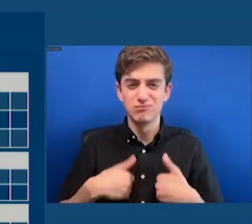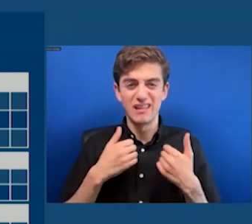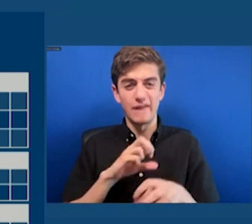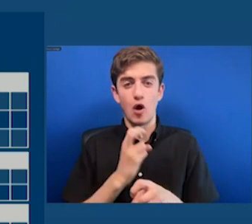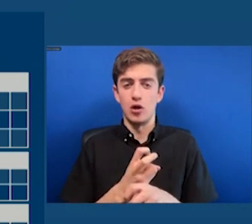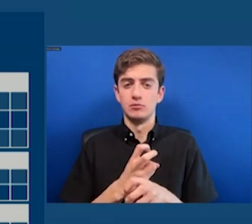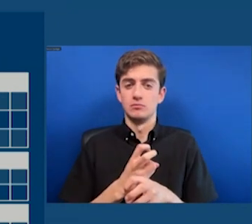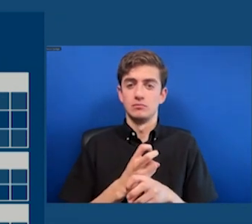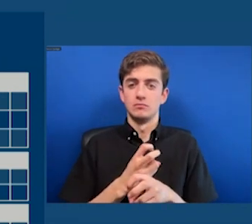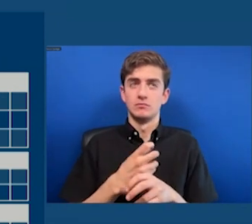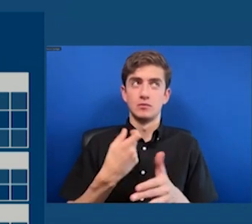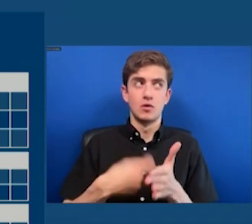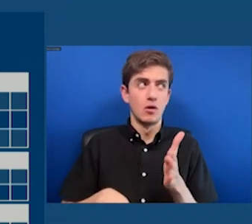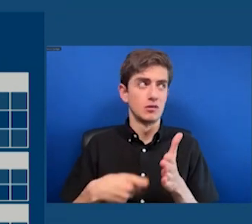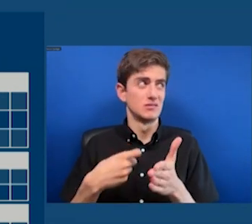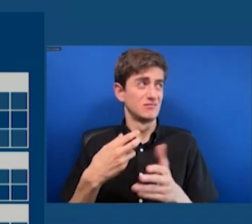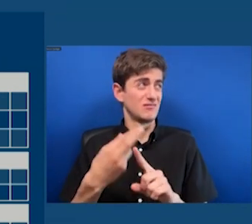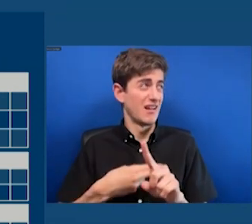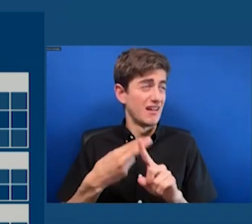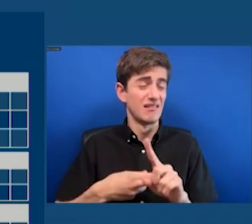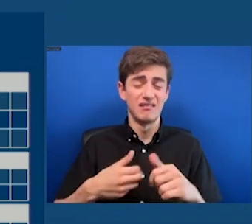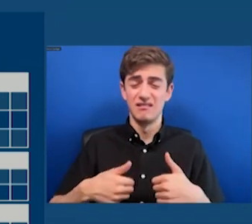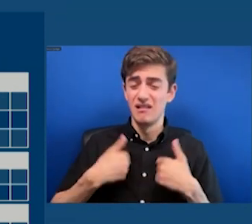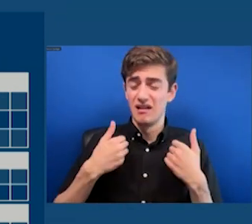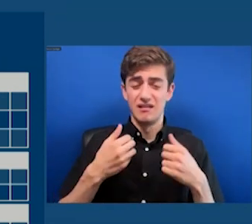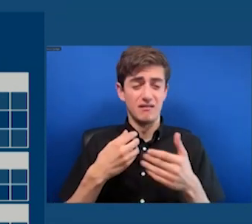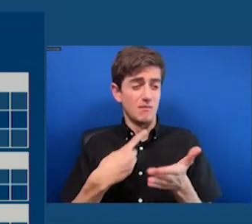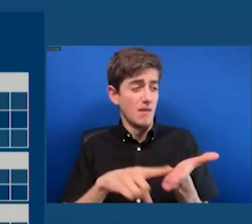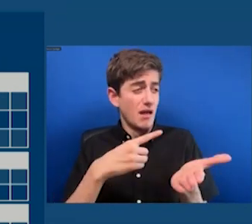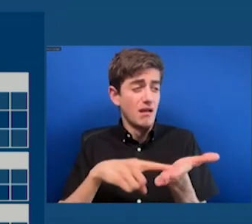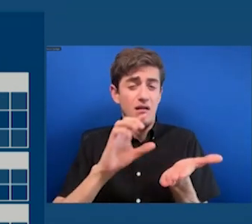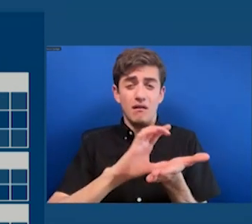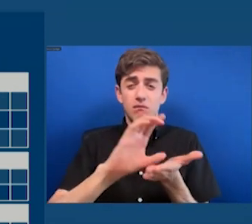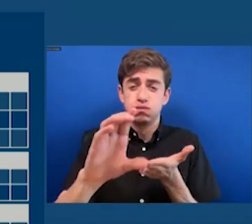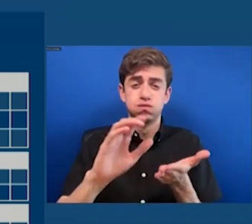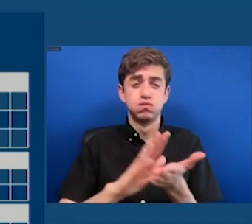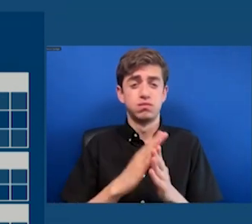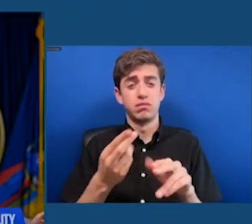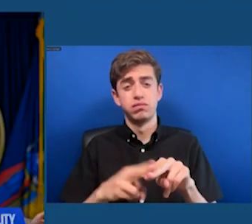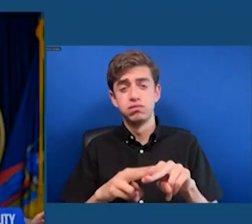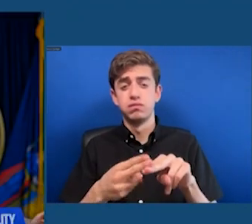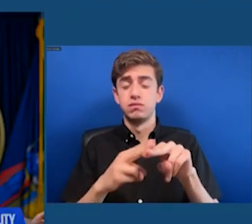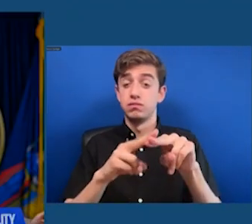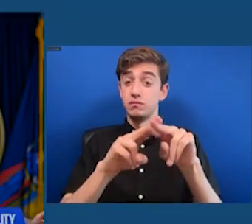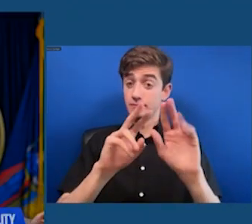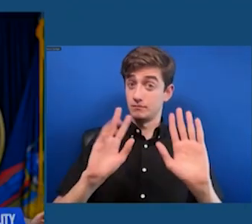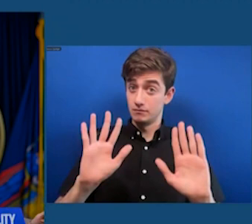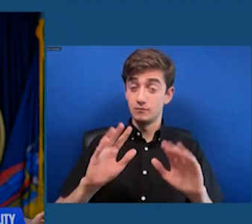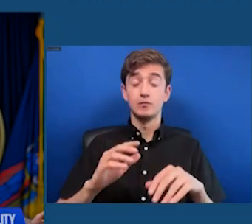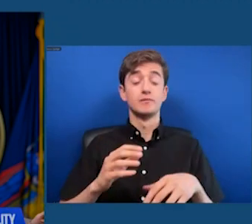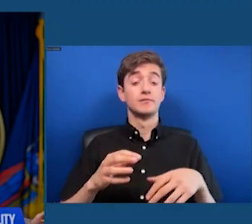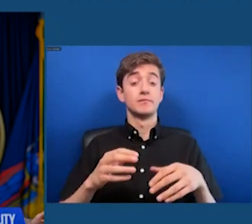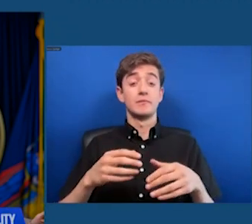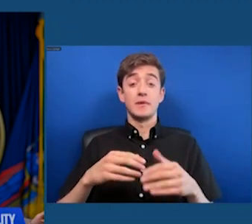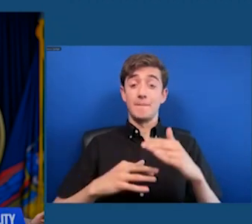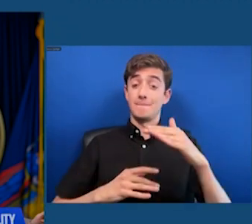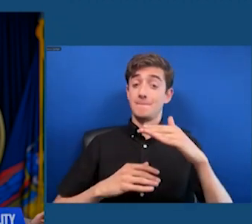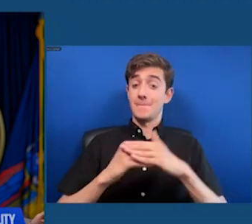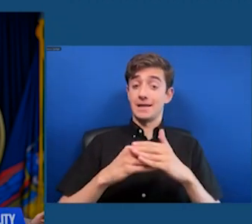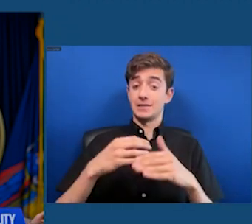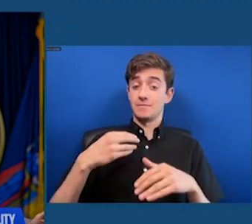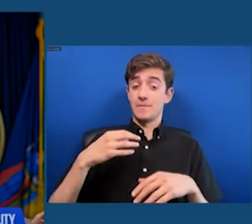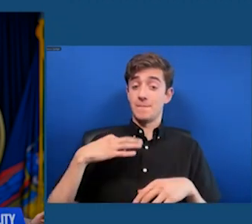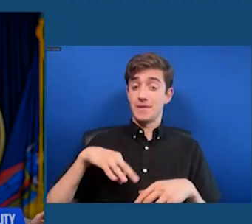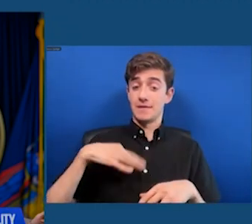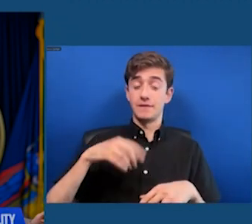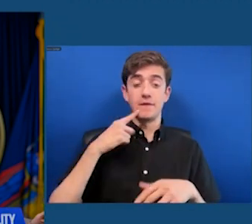up. So that's why we're raising the maximum benefit for paid maternal, medical, disability